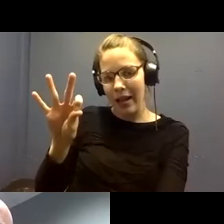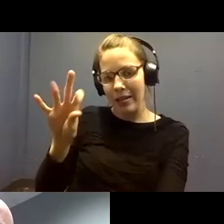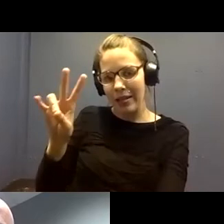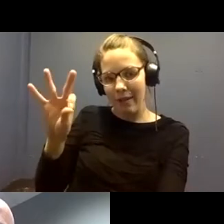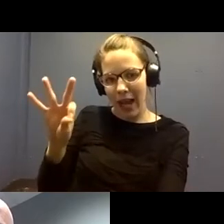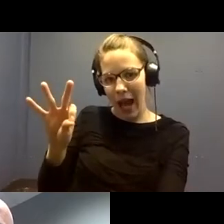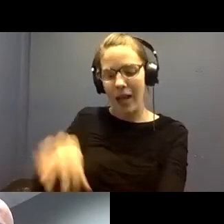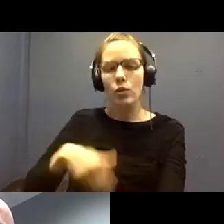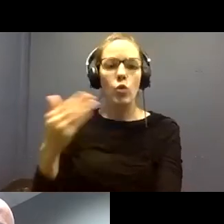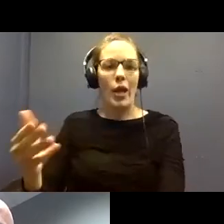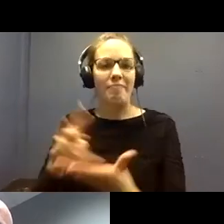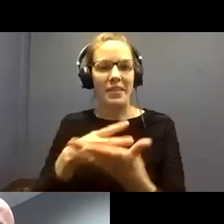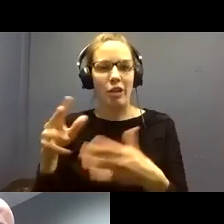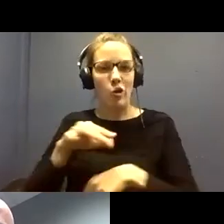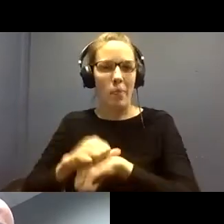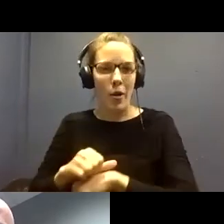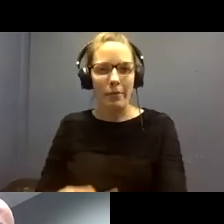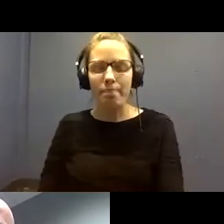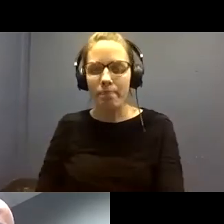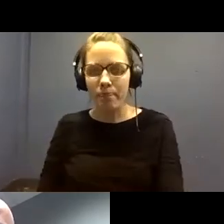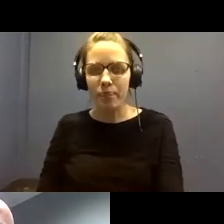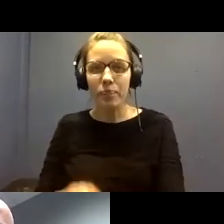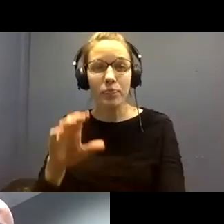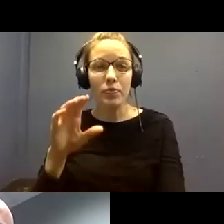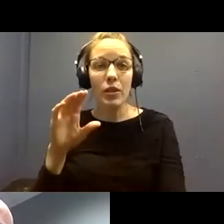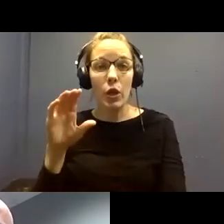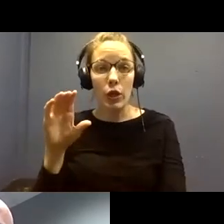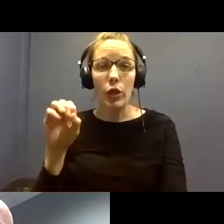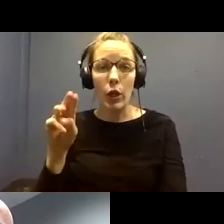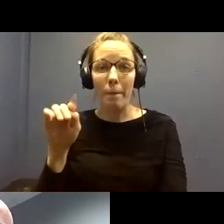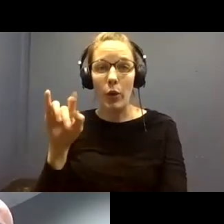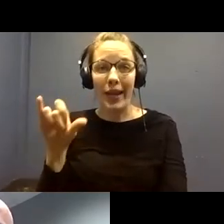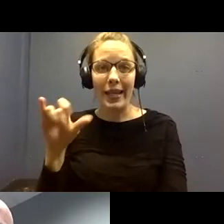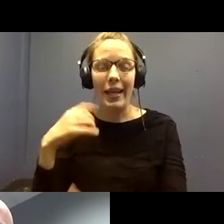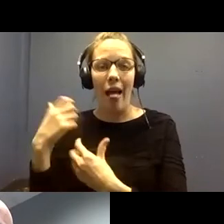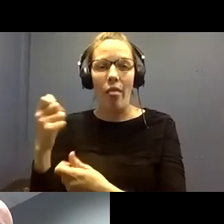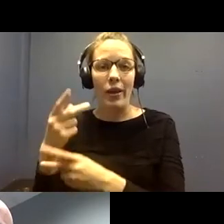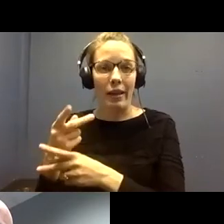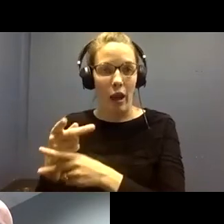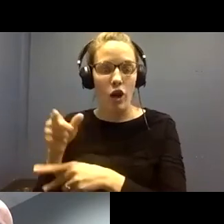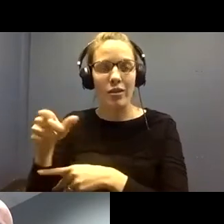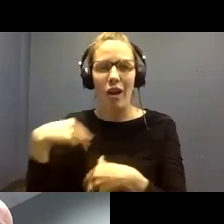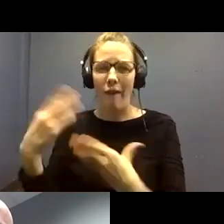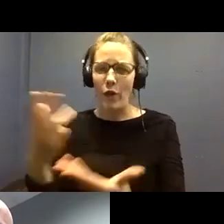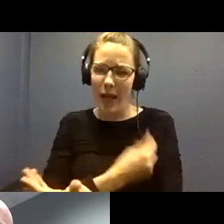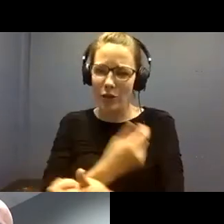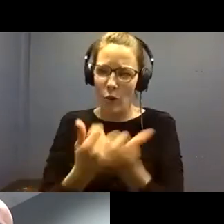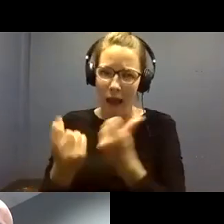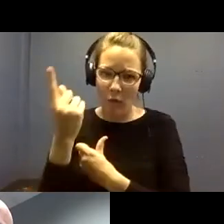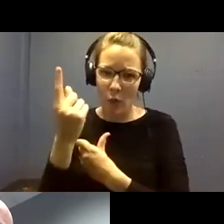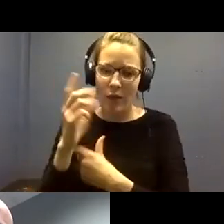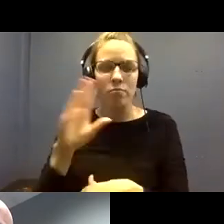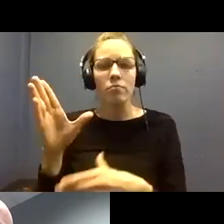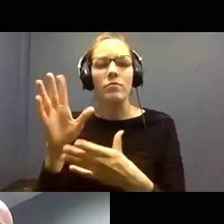309-779-7979 to get scheduled. Community Healthcare is offering vaccines to everyone and can schedule